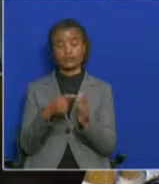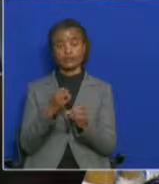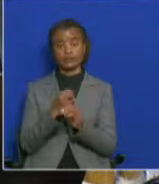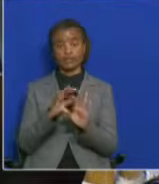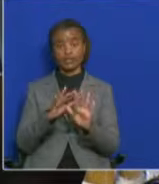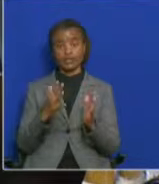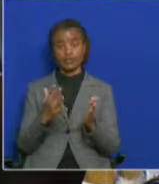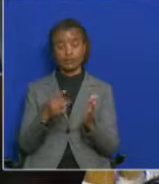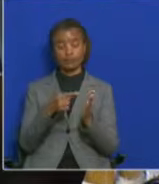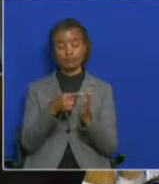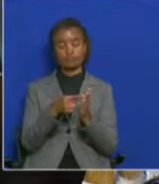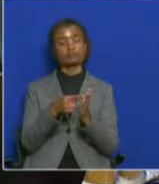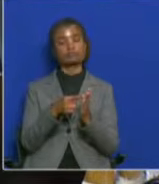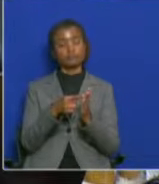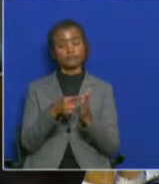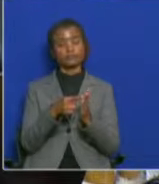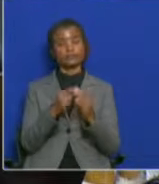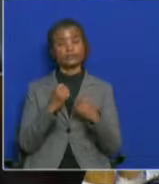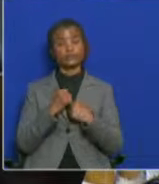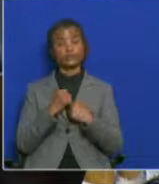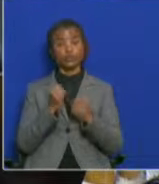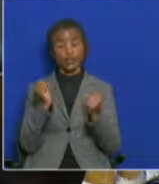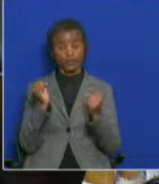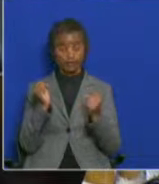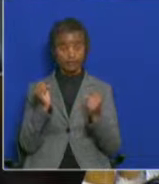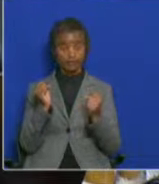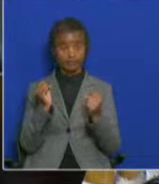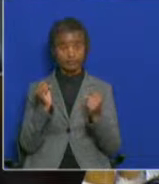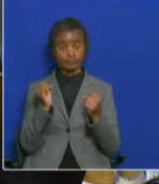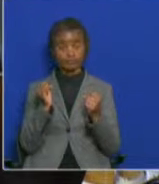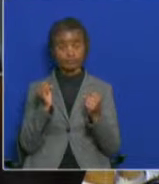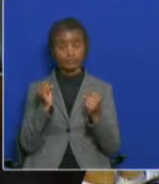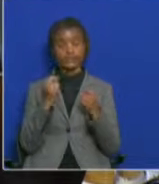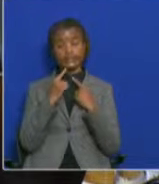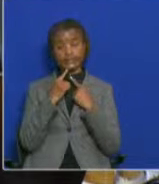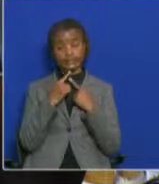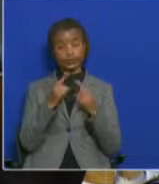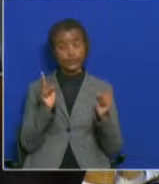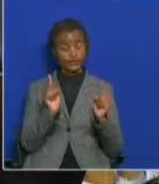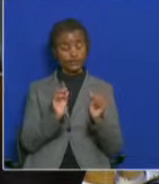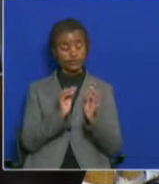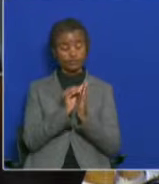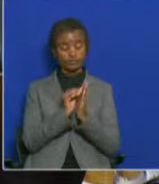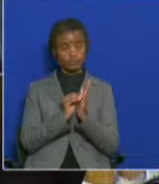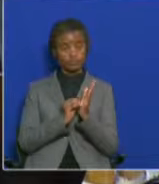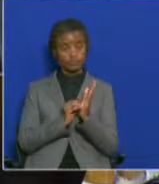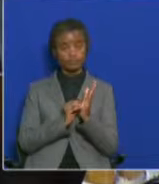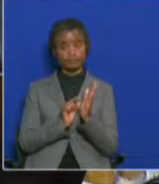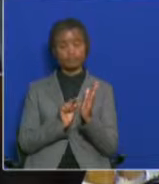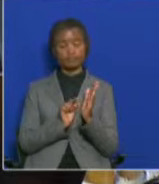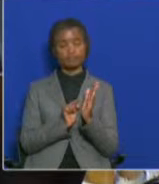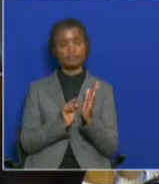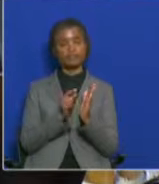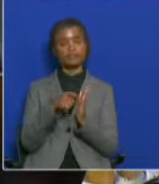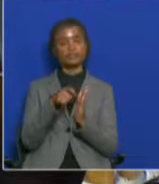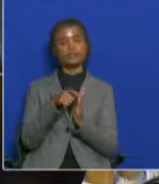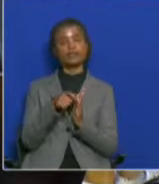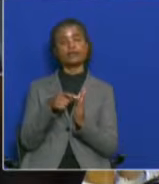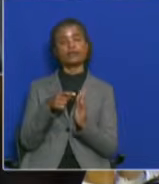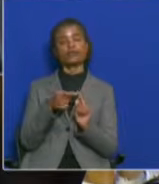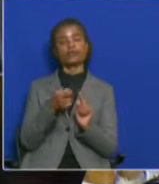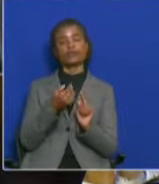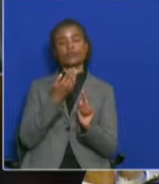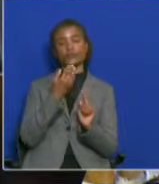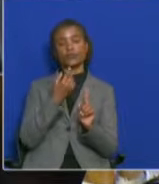declarations. It's signed, it's a deposition by Mr. Adriano